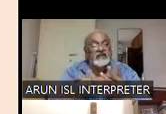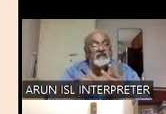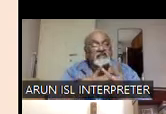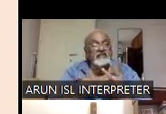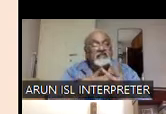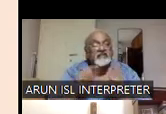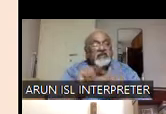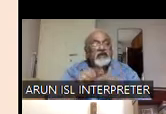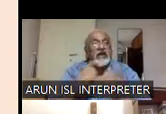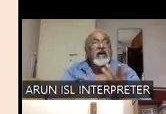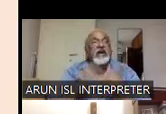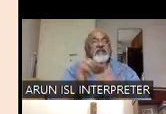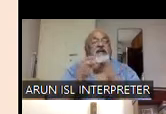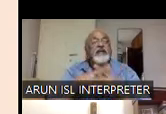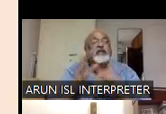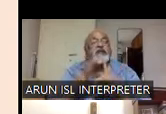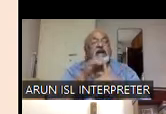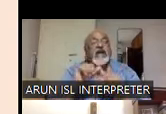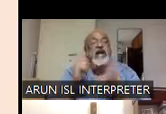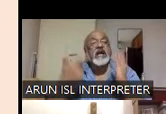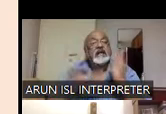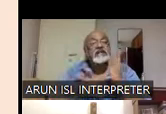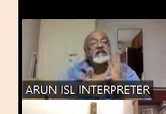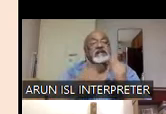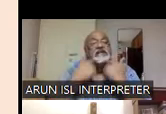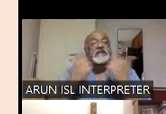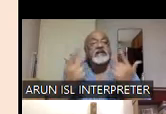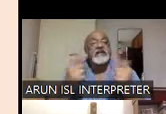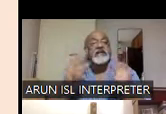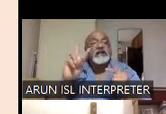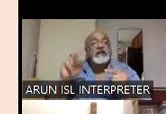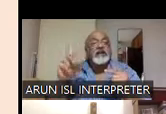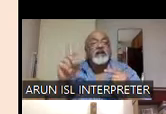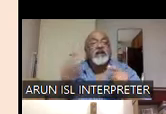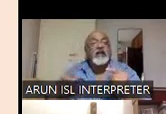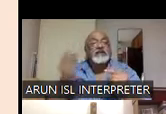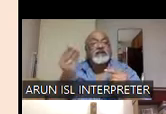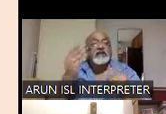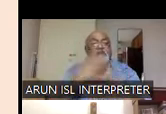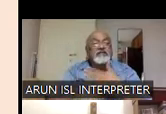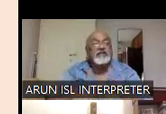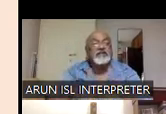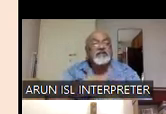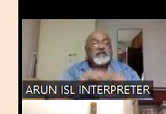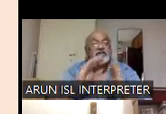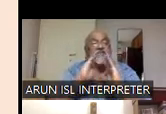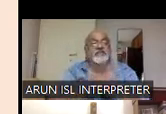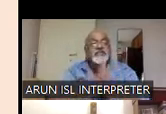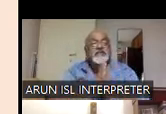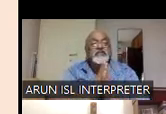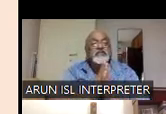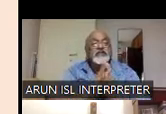the RPWD Act or the new disability law in India, it stated that how many people?